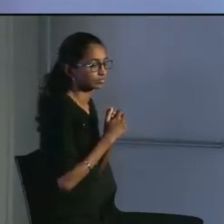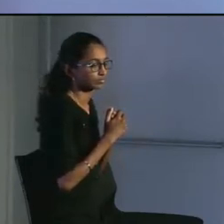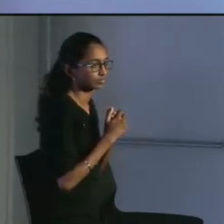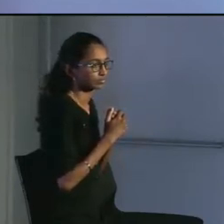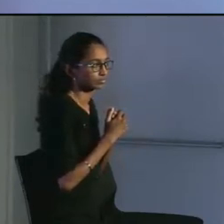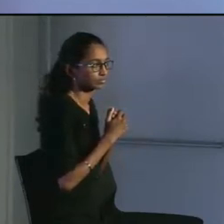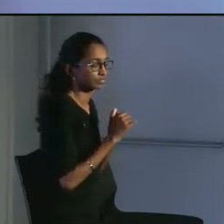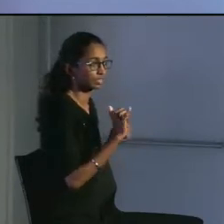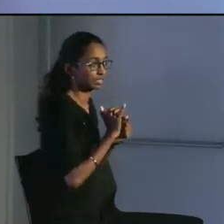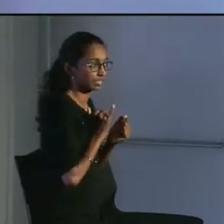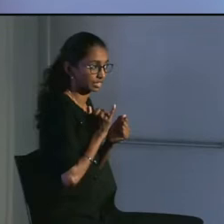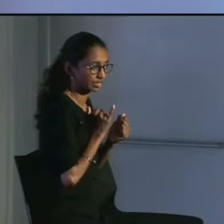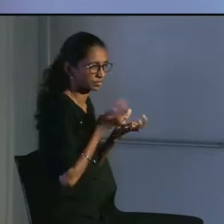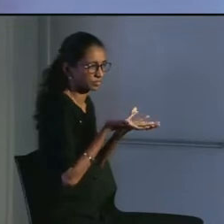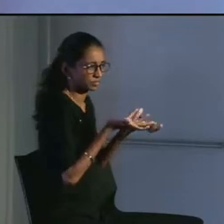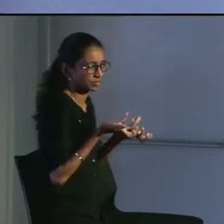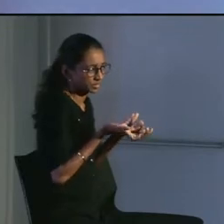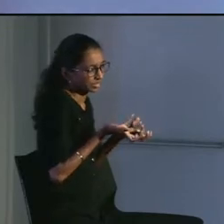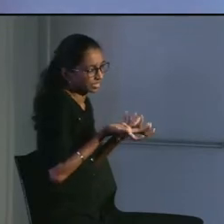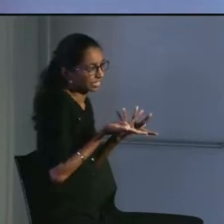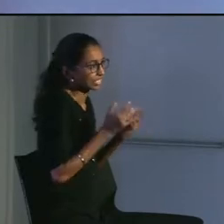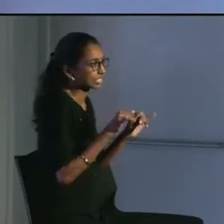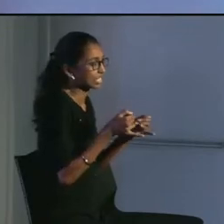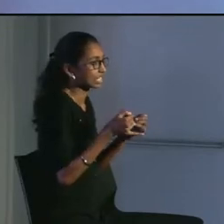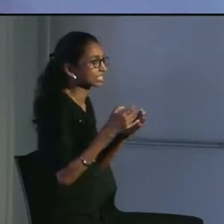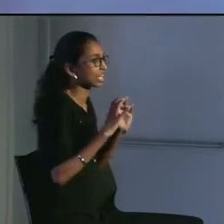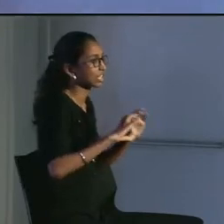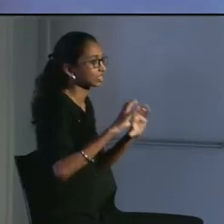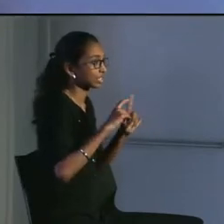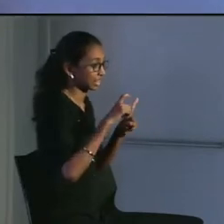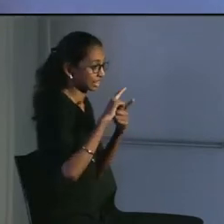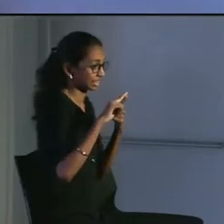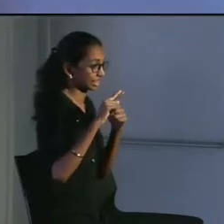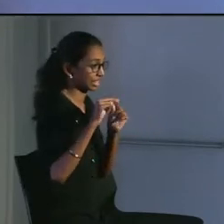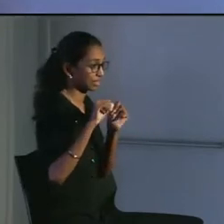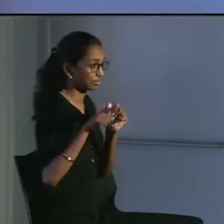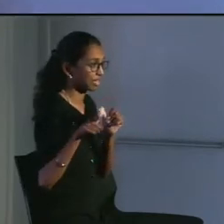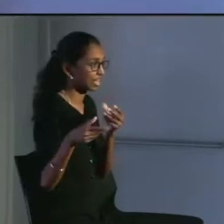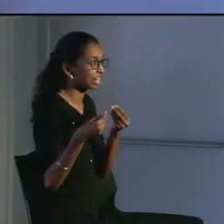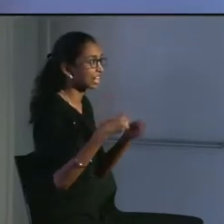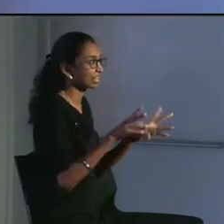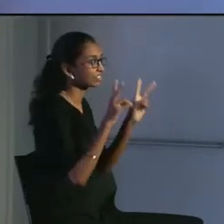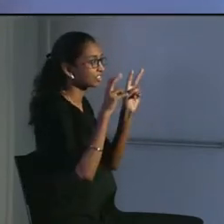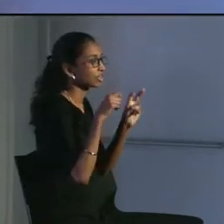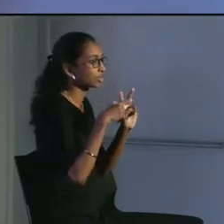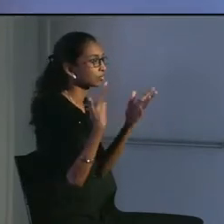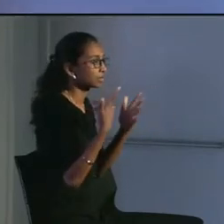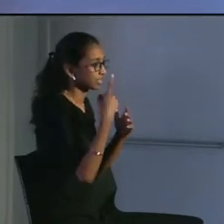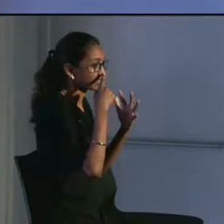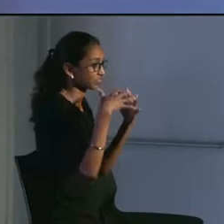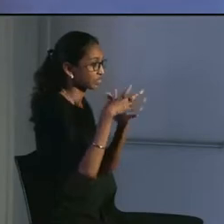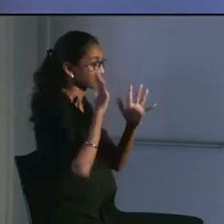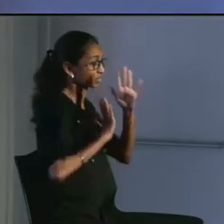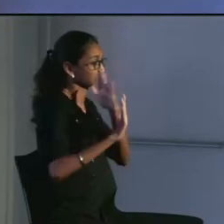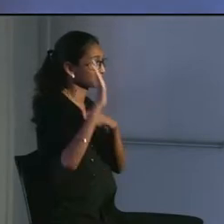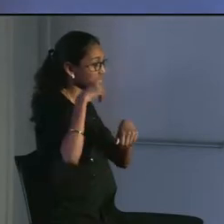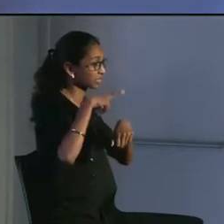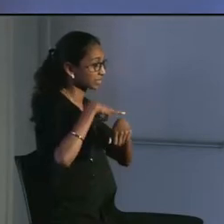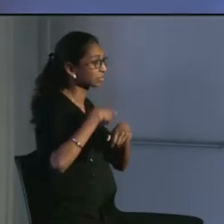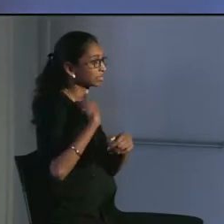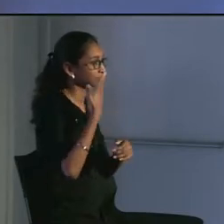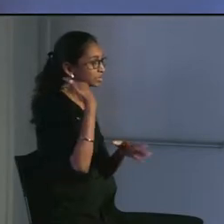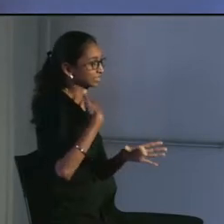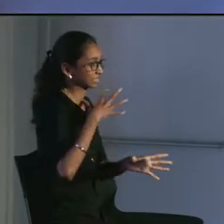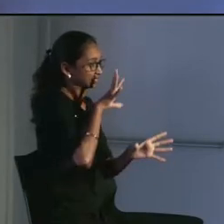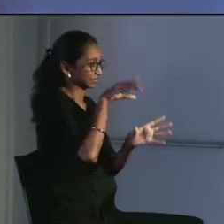I wanted to just continue from where Deepa left off about the autonomous women's movement, of which I've been a part since